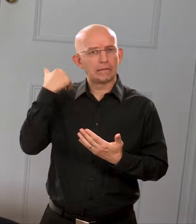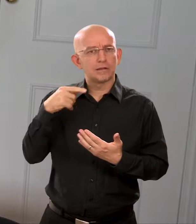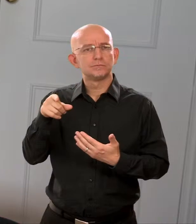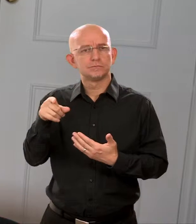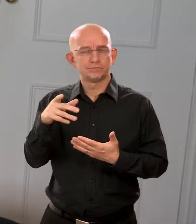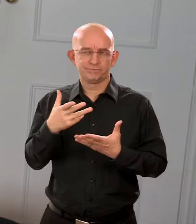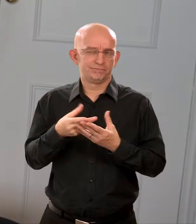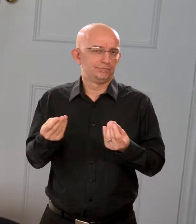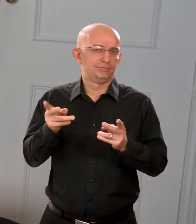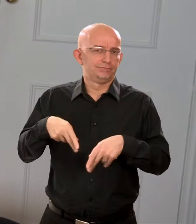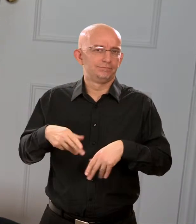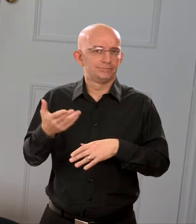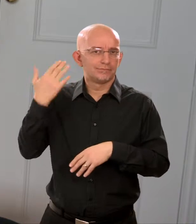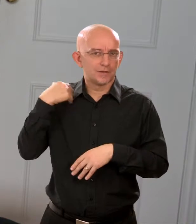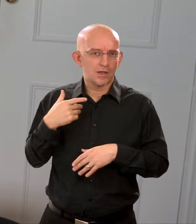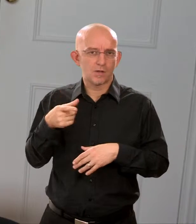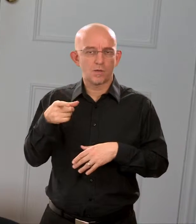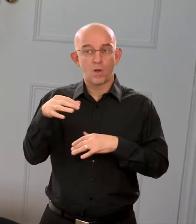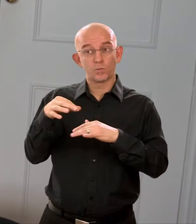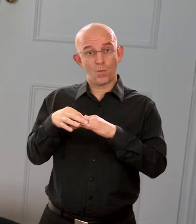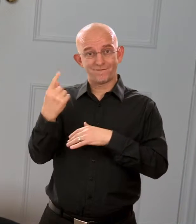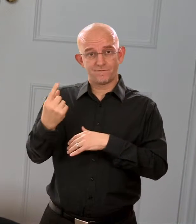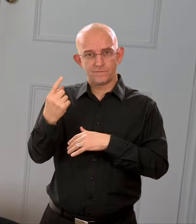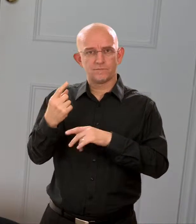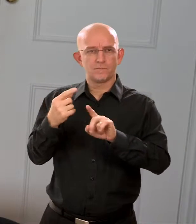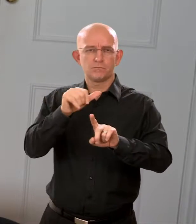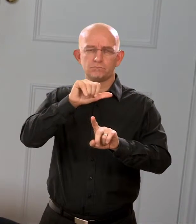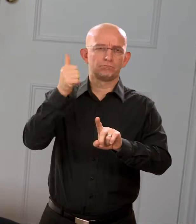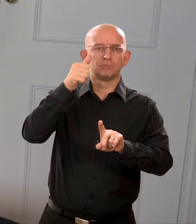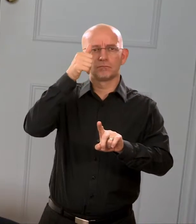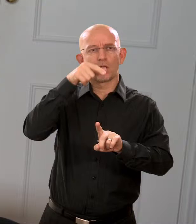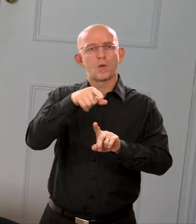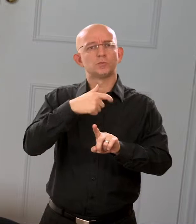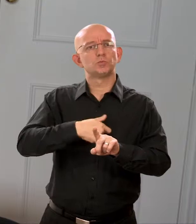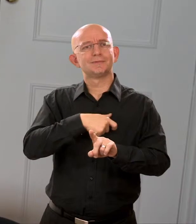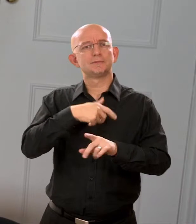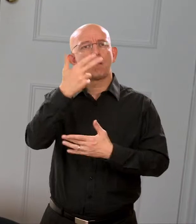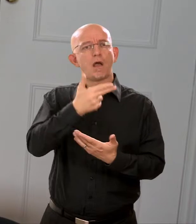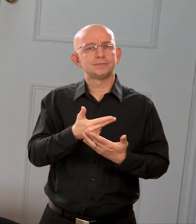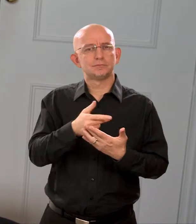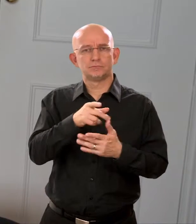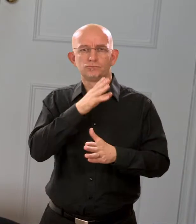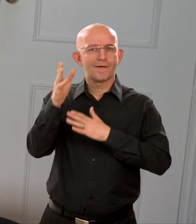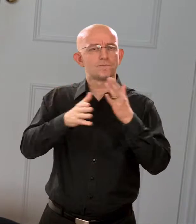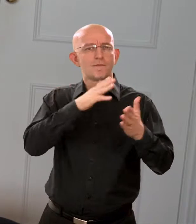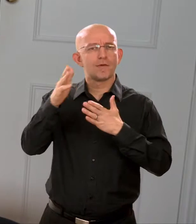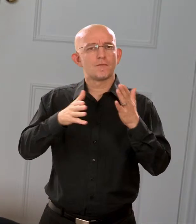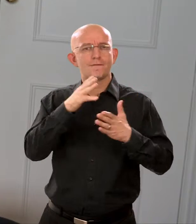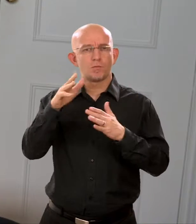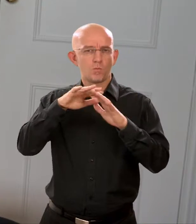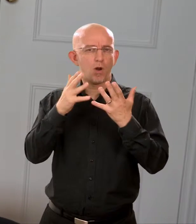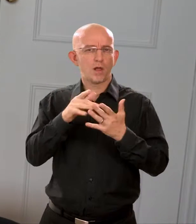the wife of a quite well-known Swiss artist,